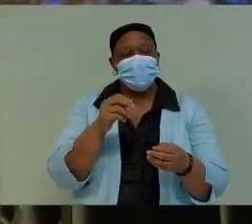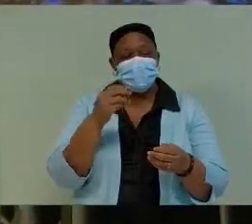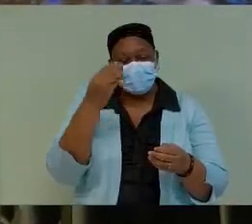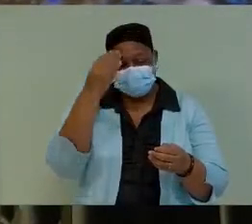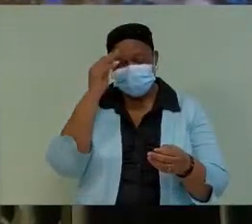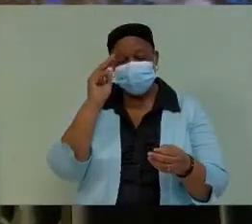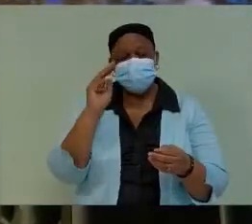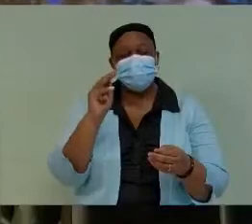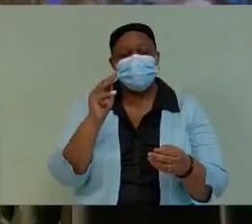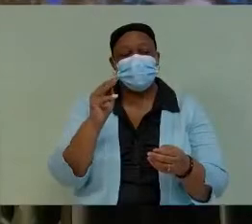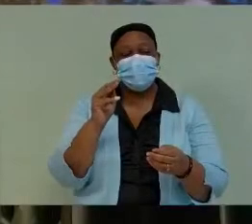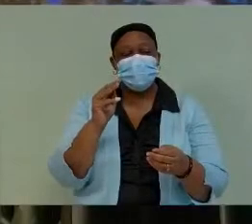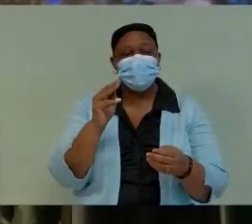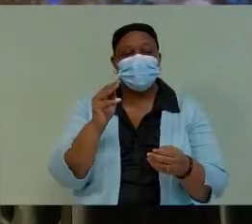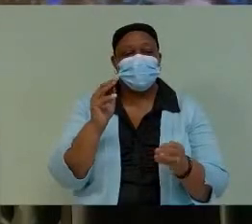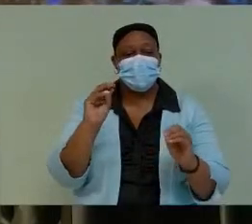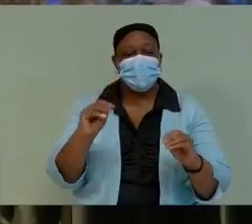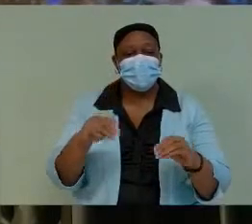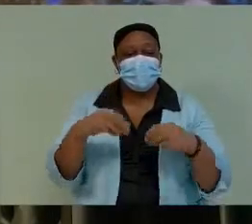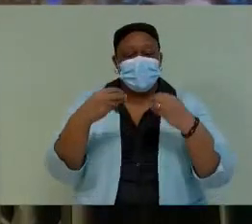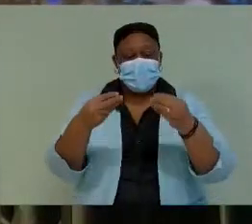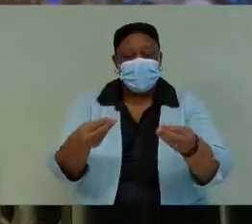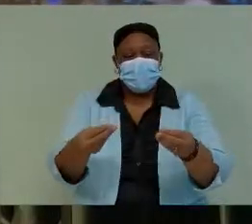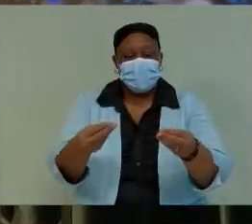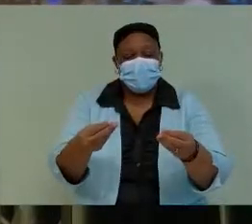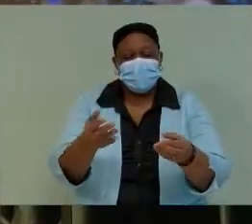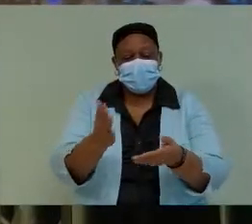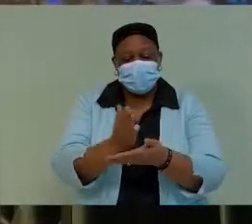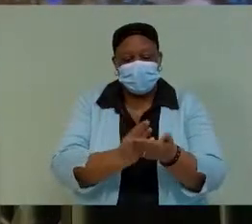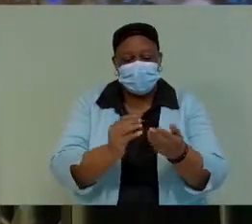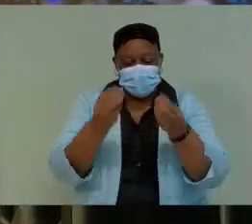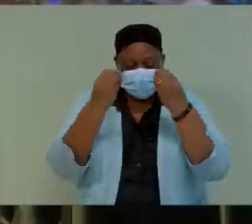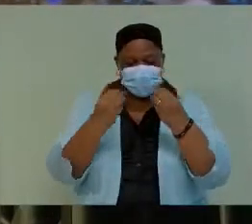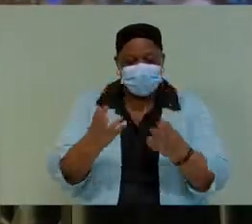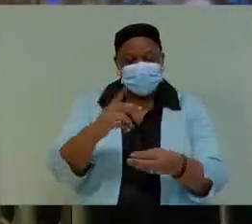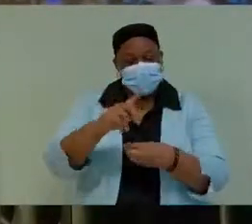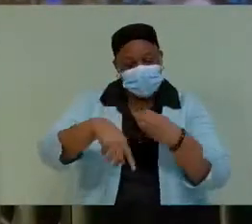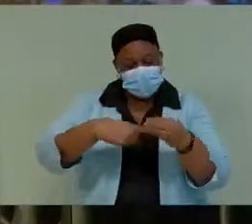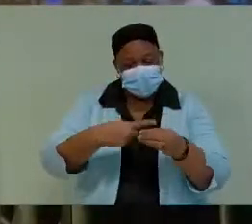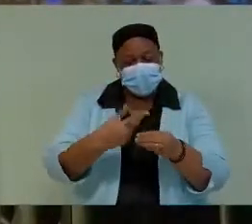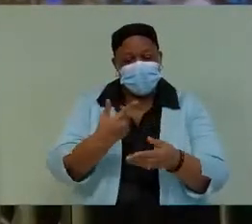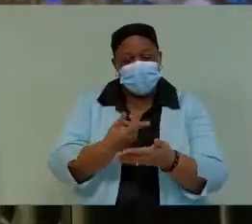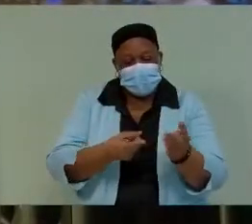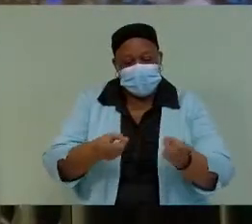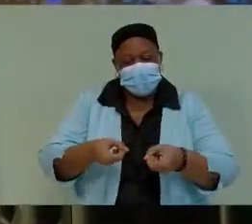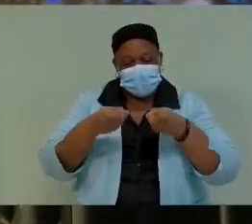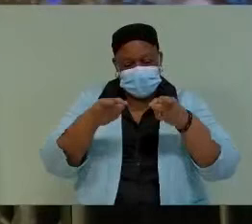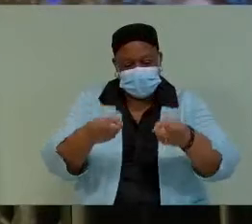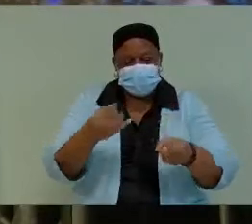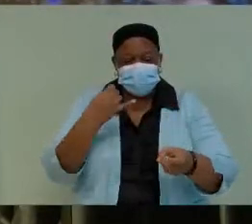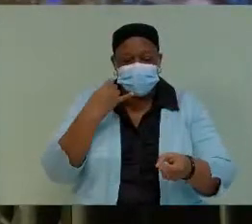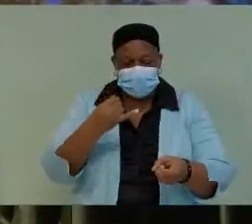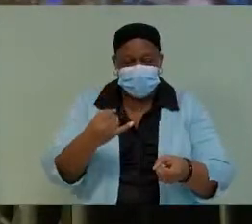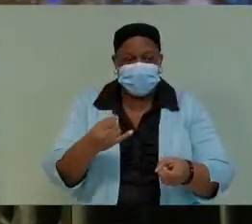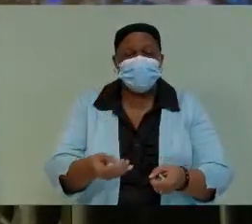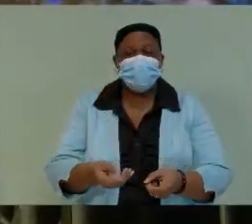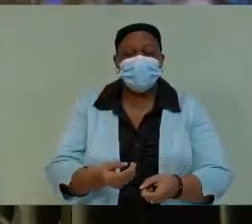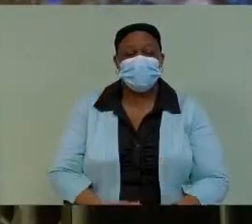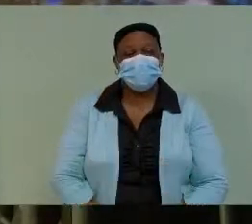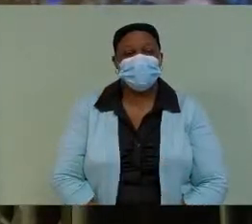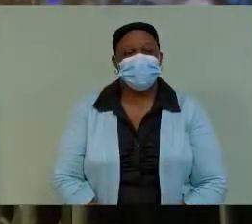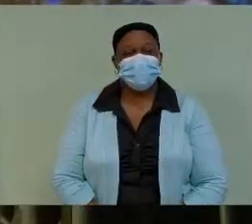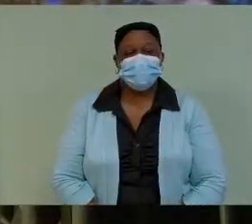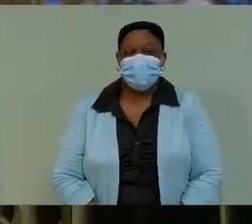own behalf some information as to the donation that is being made to the COVID-19